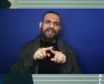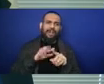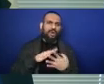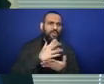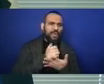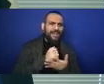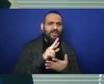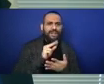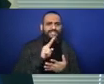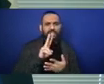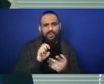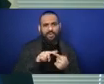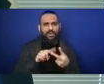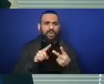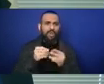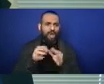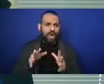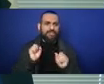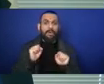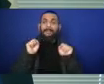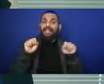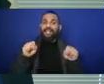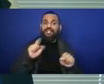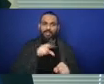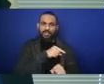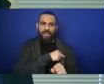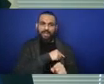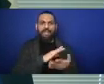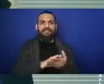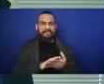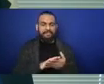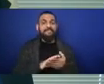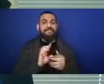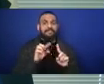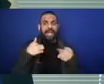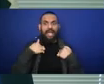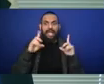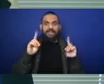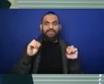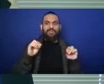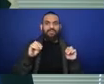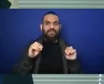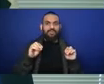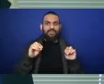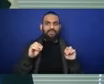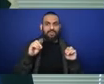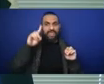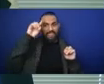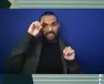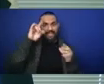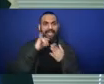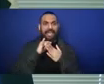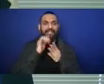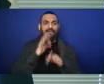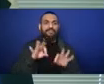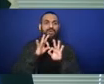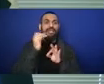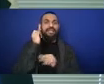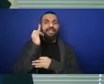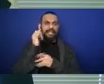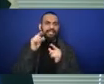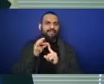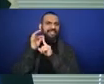larger group of Americans. To the business loans, that also